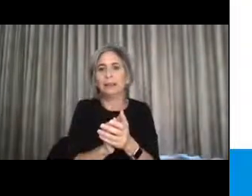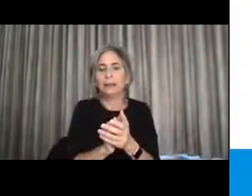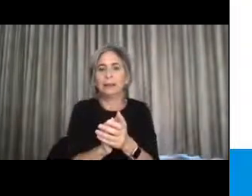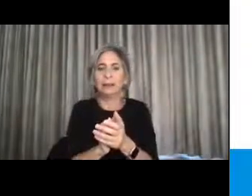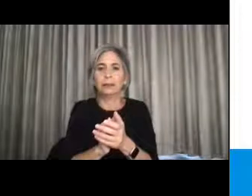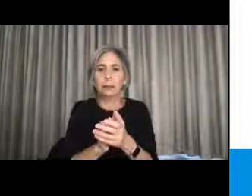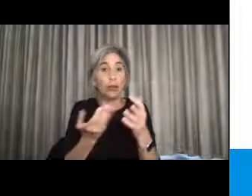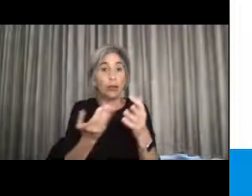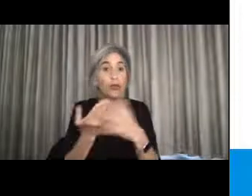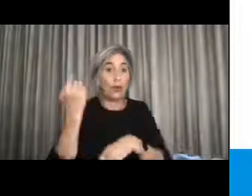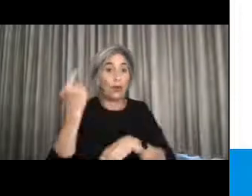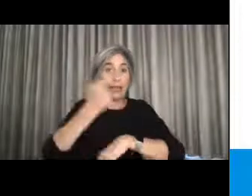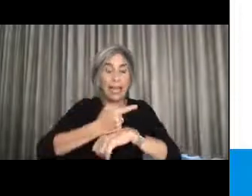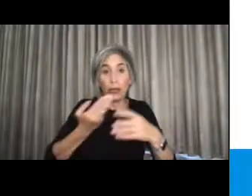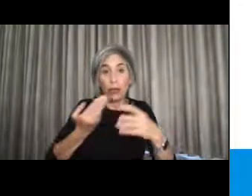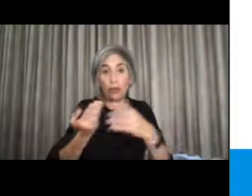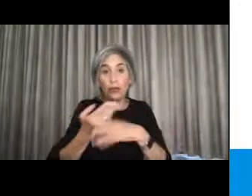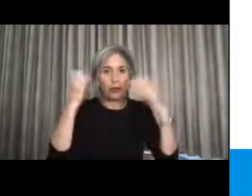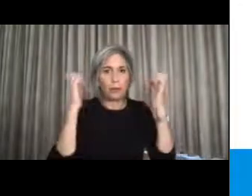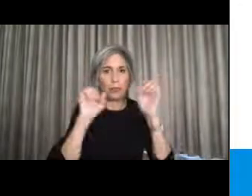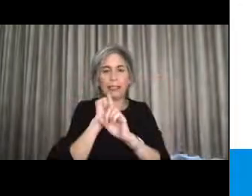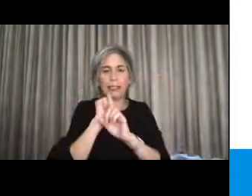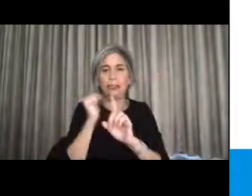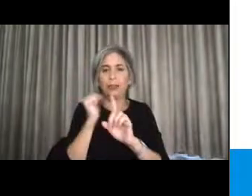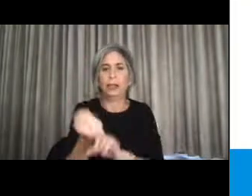throughout the day and throughout the emergency situation.